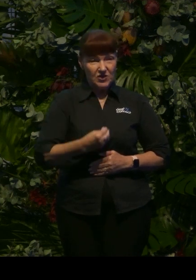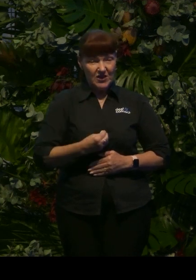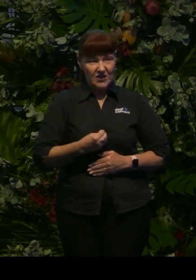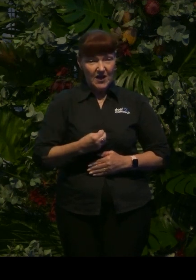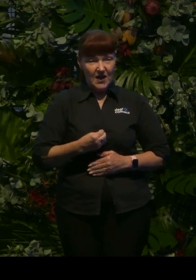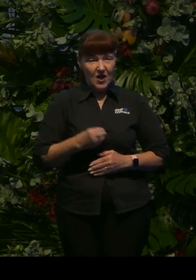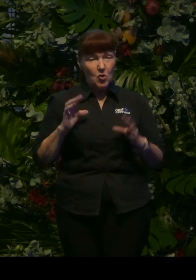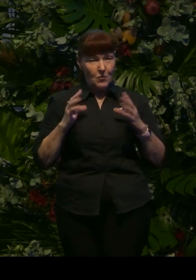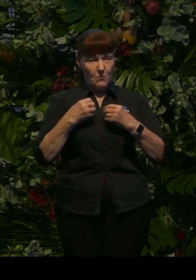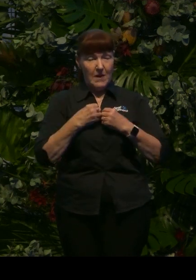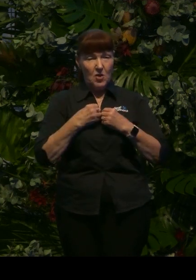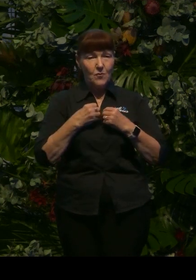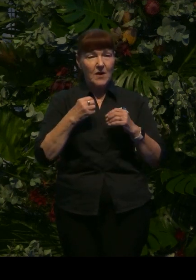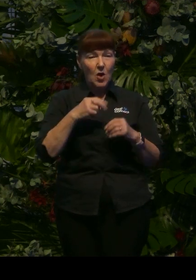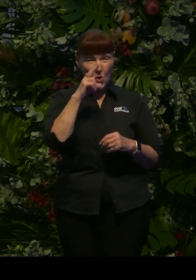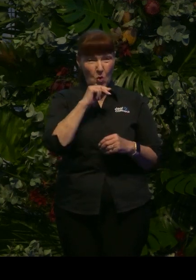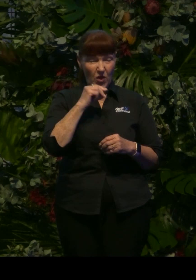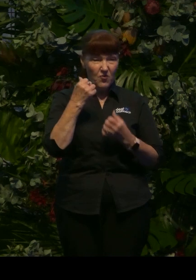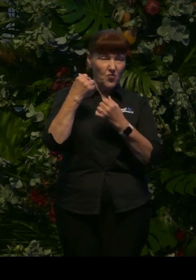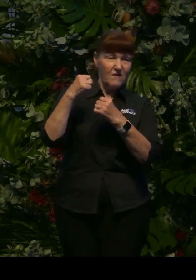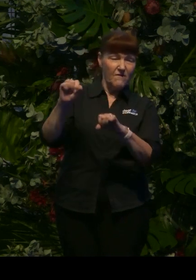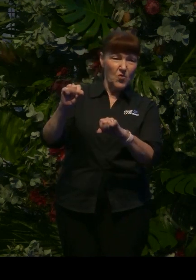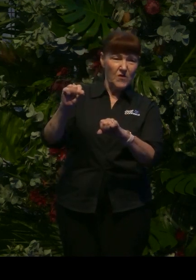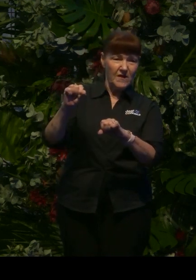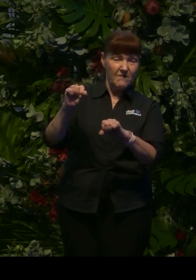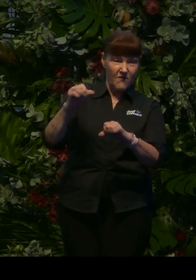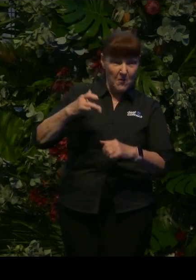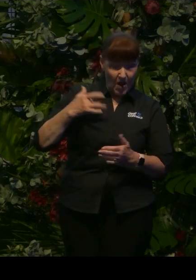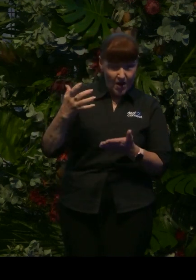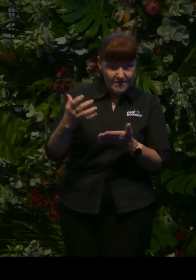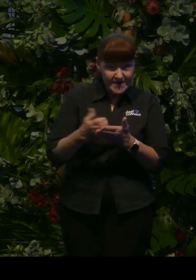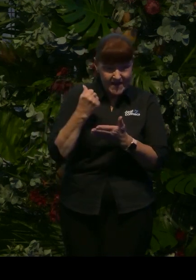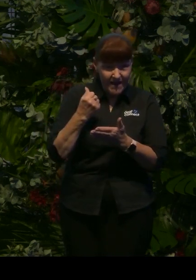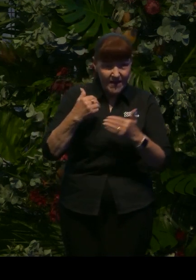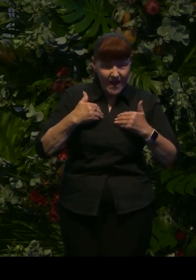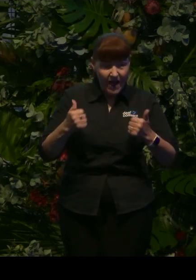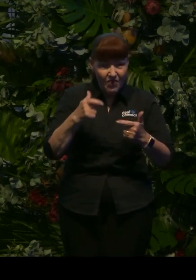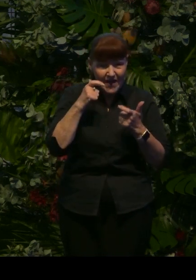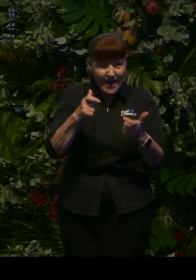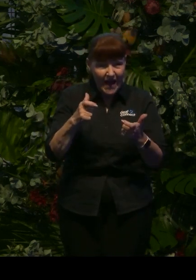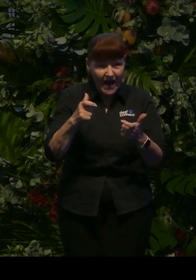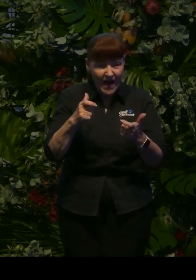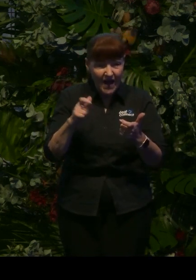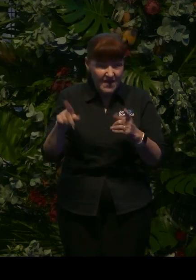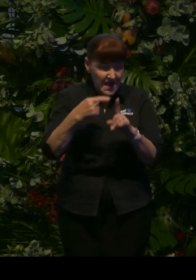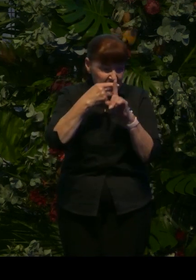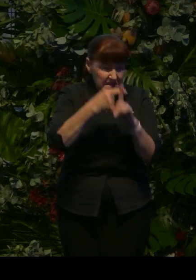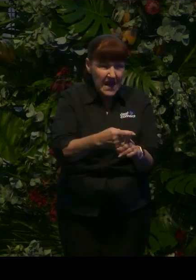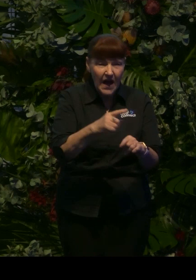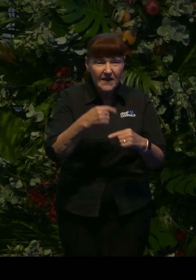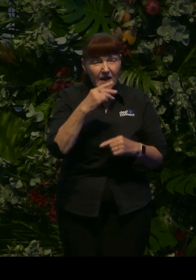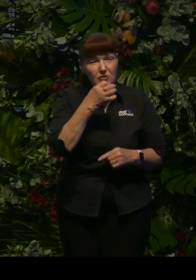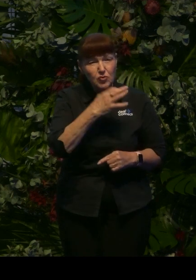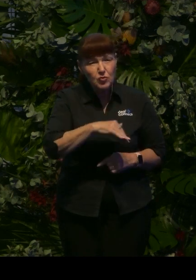from receiving life-saving, medically necessary gender-affirming health care. They're coming after our children. By the